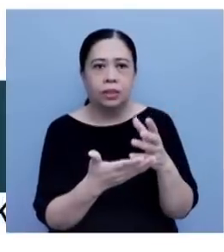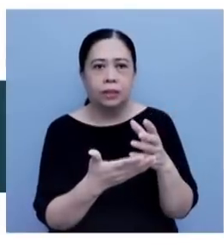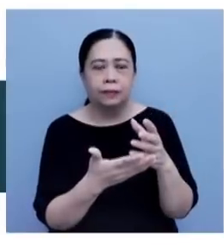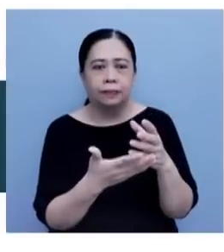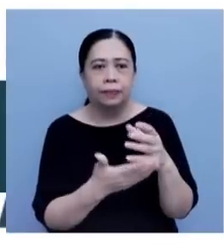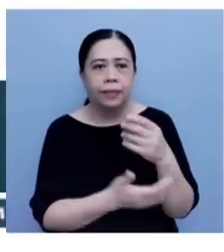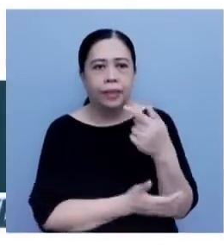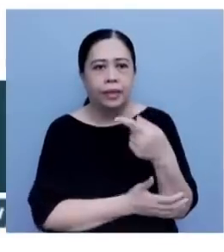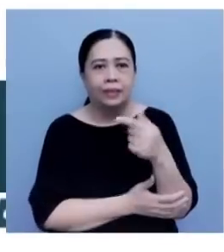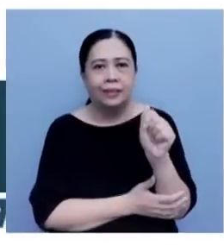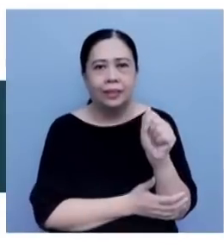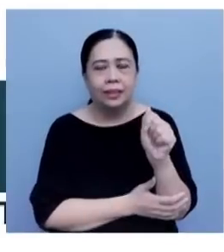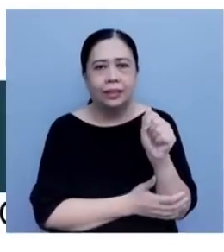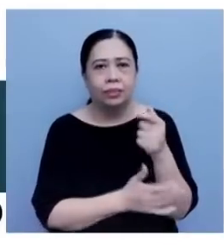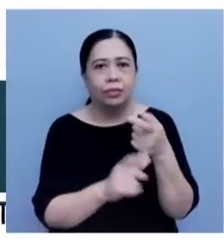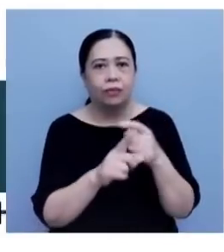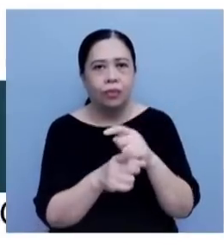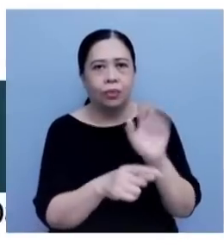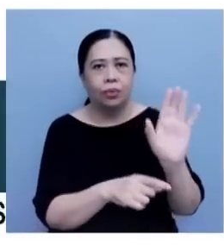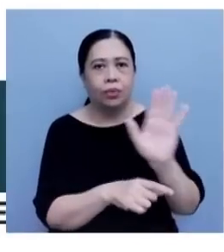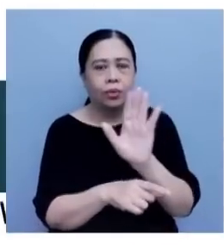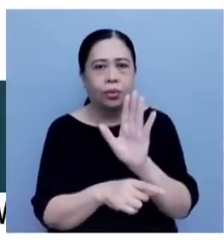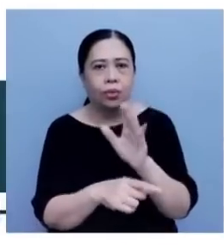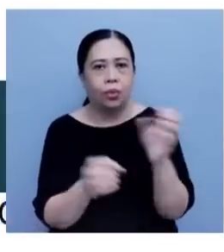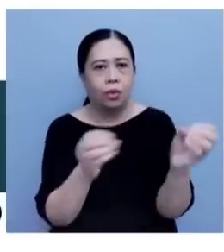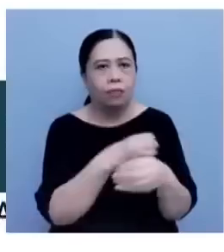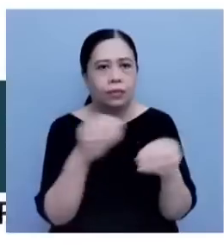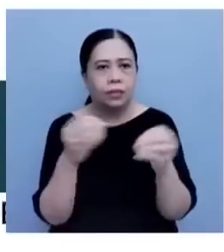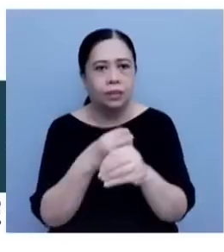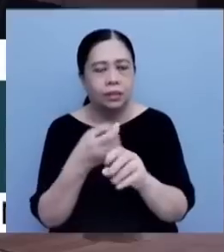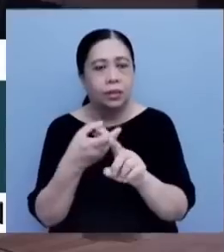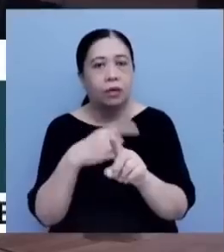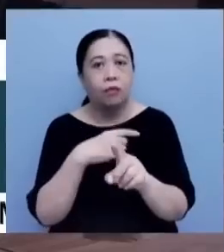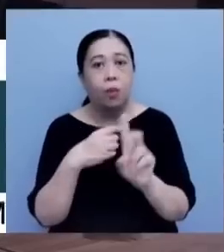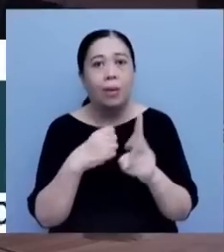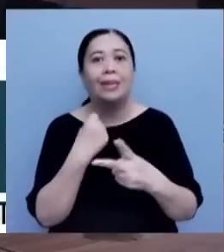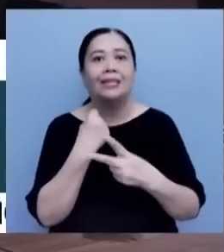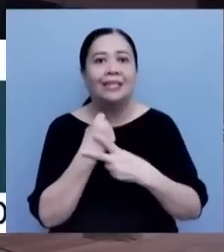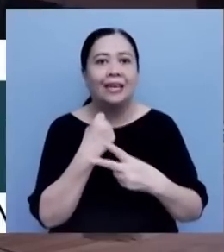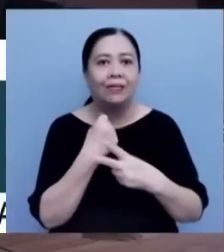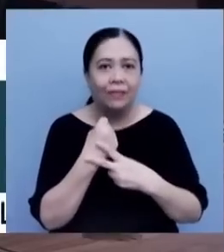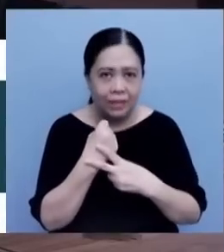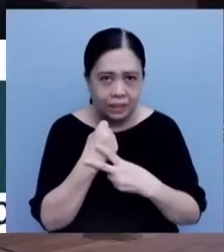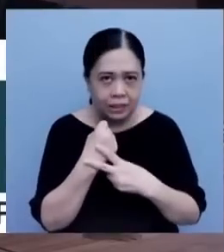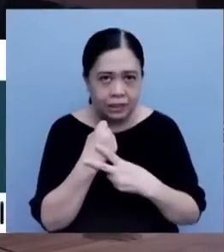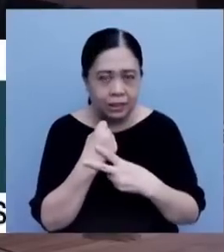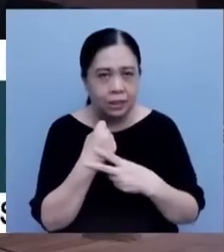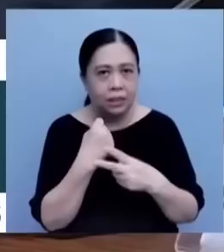in the government, in the GAA, from the respective offices, from savings, was